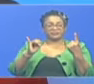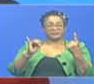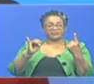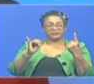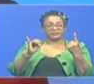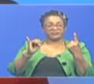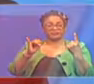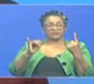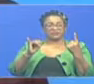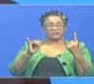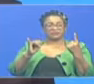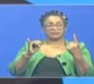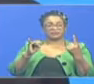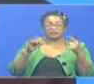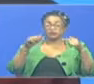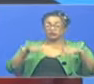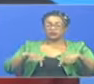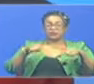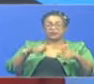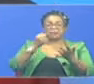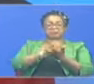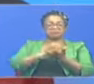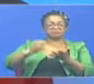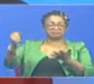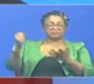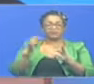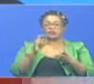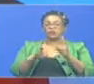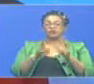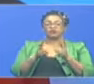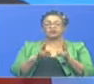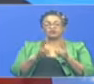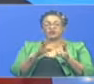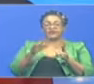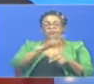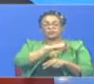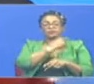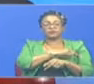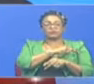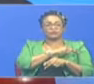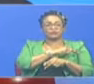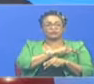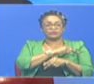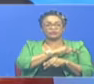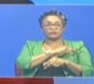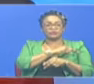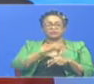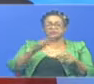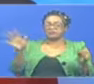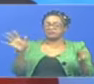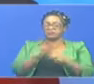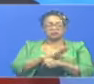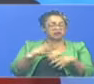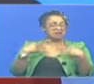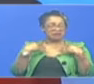On a good note, we have today discharged 22 patients from hospital who have fully recovered from the